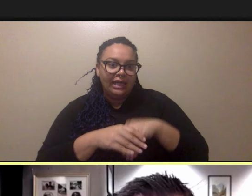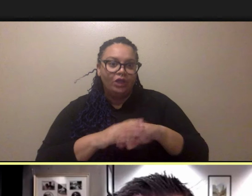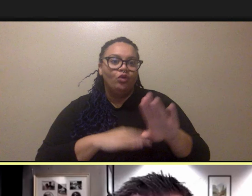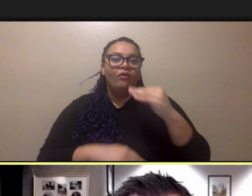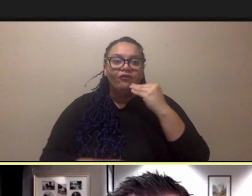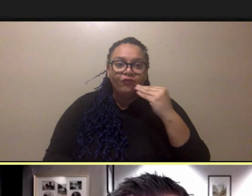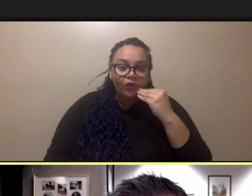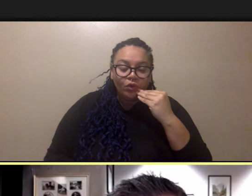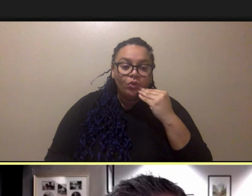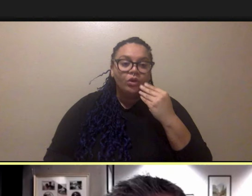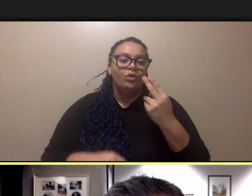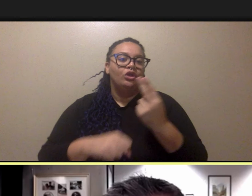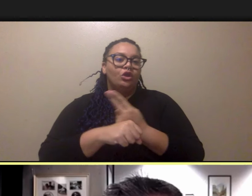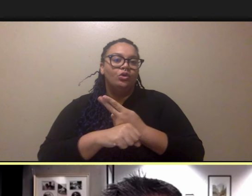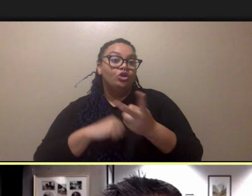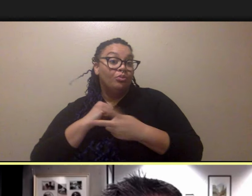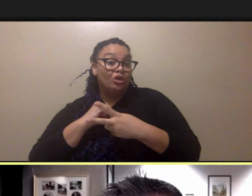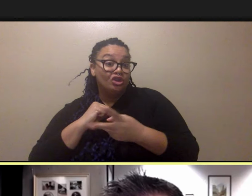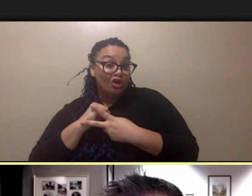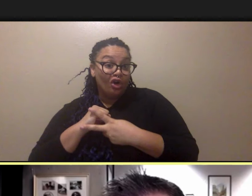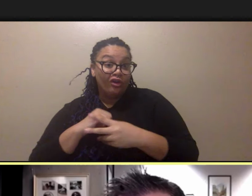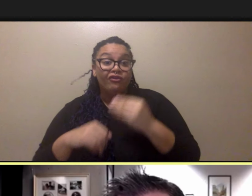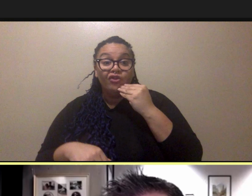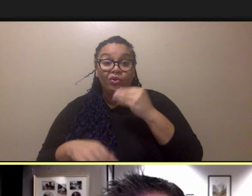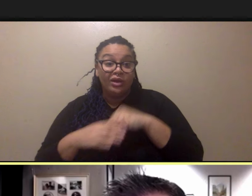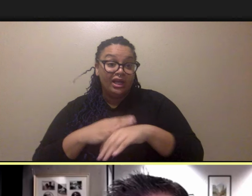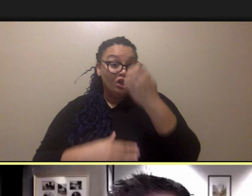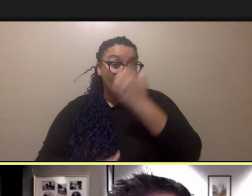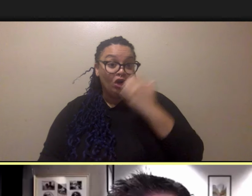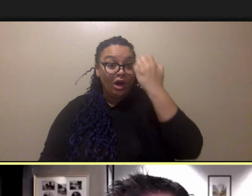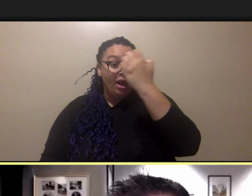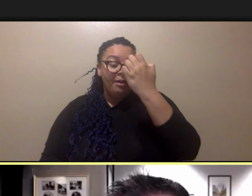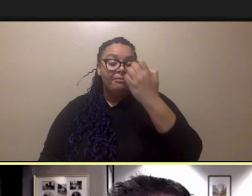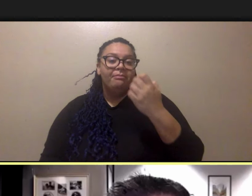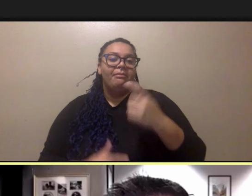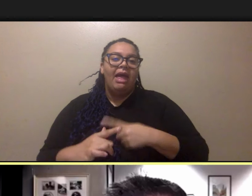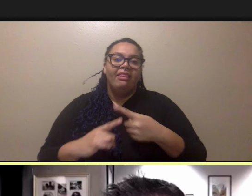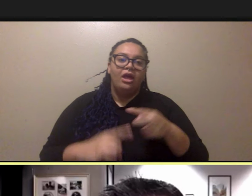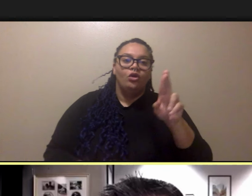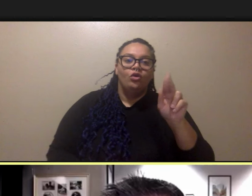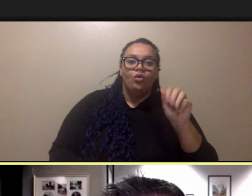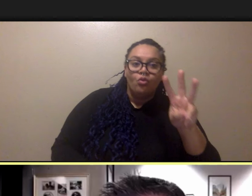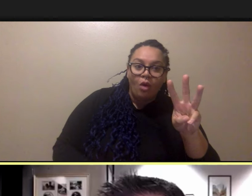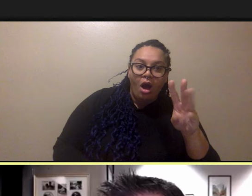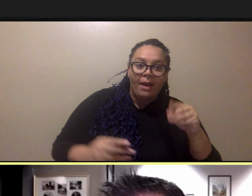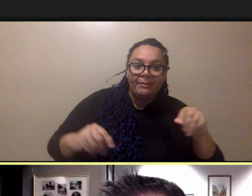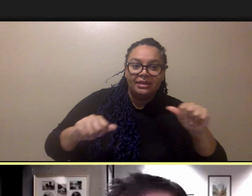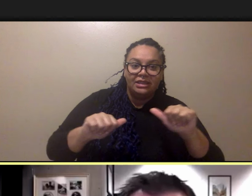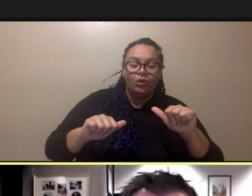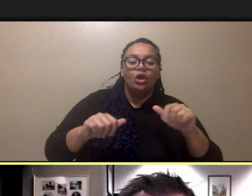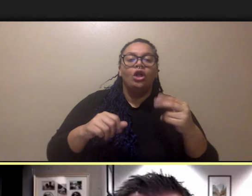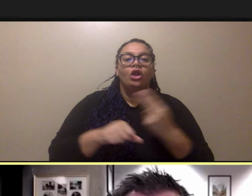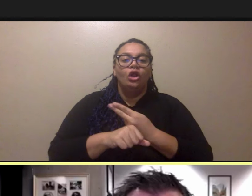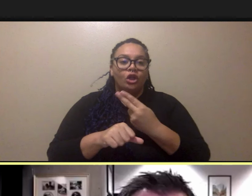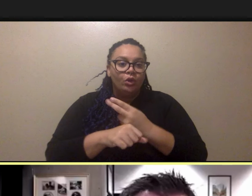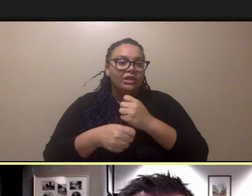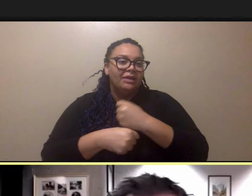preserve various foods back in Europe. And then the raw material that you use from heating up the cane could be made into